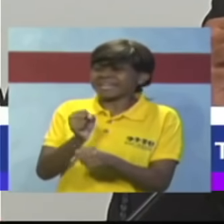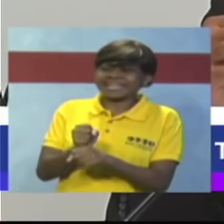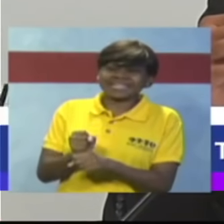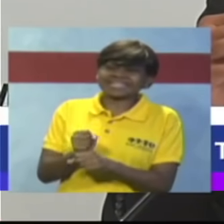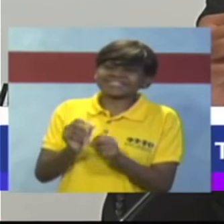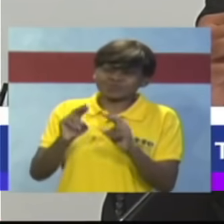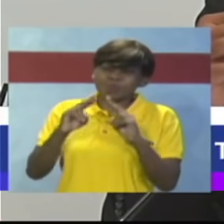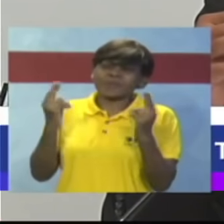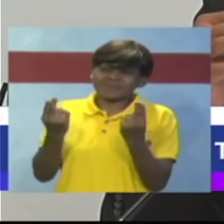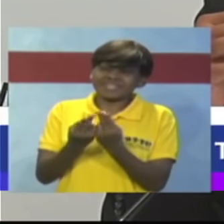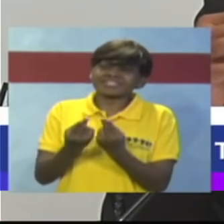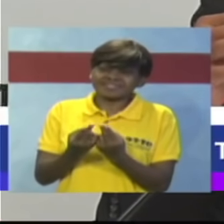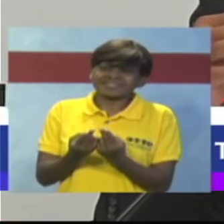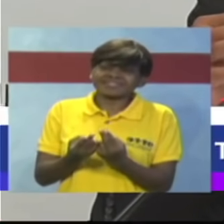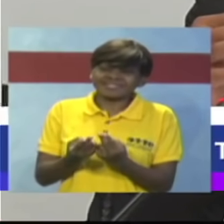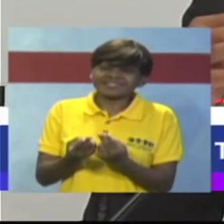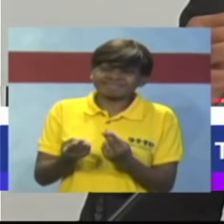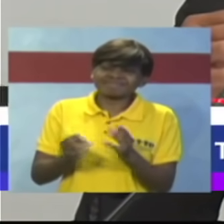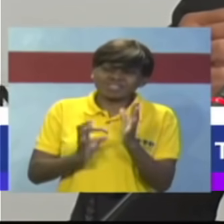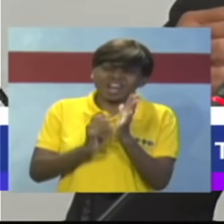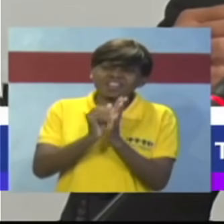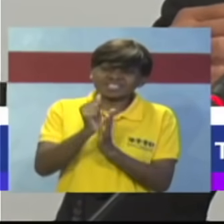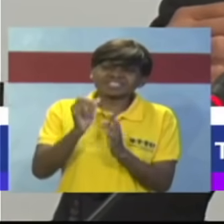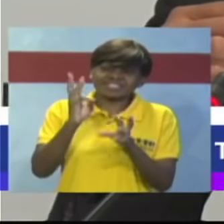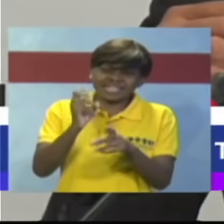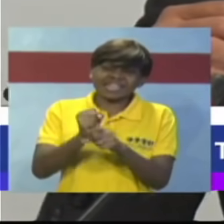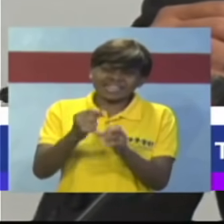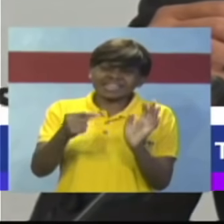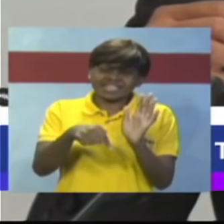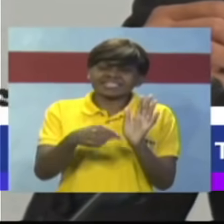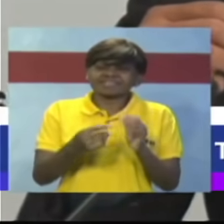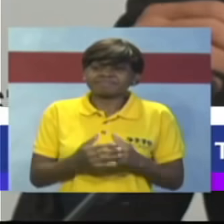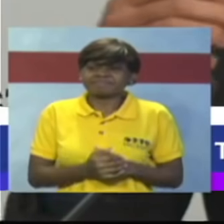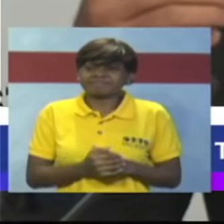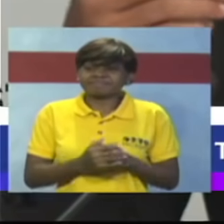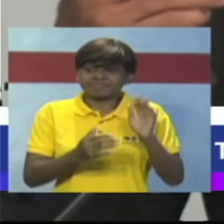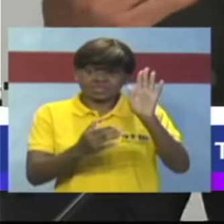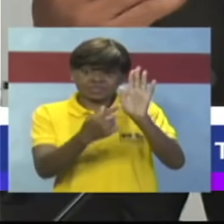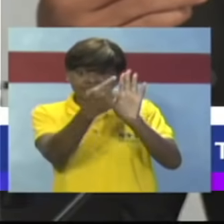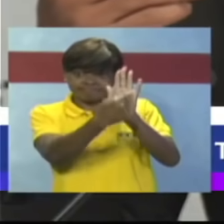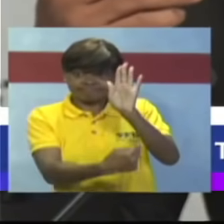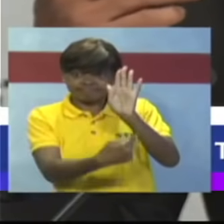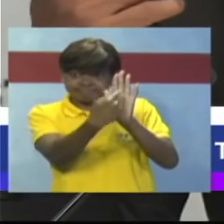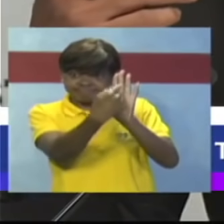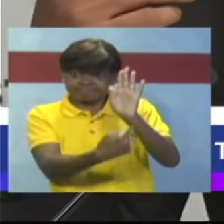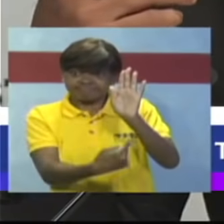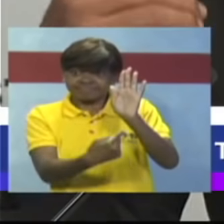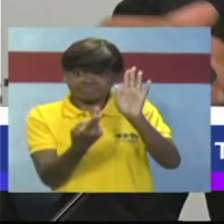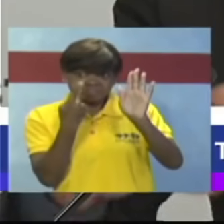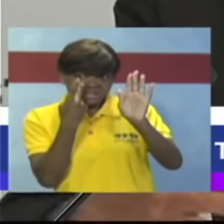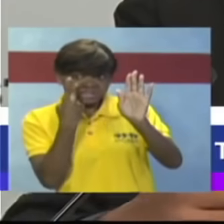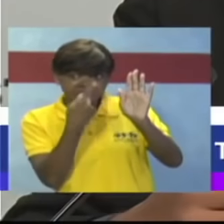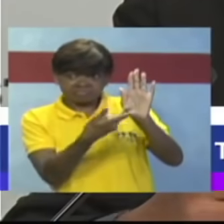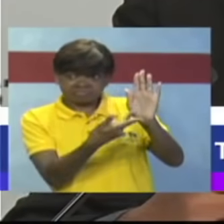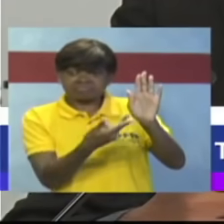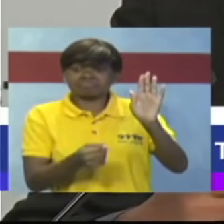yourself. Has to do with breast cancer. And I'd like members of the public, actually we have a